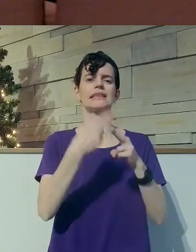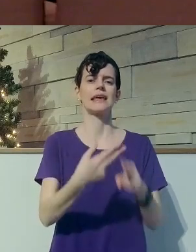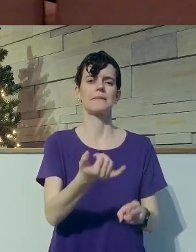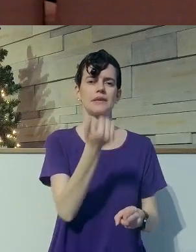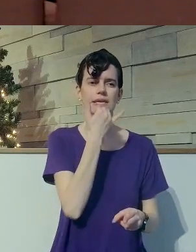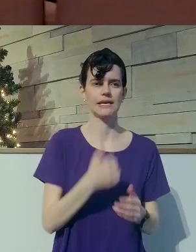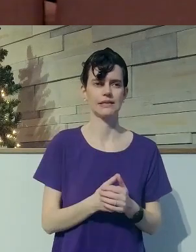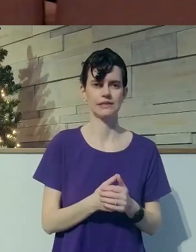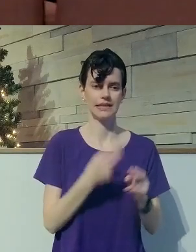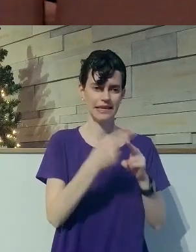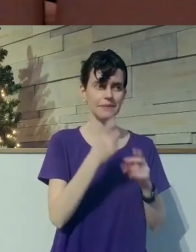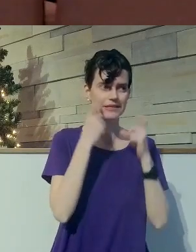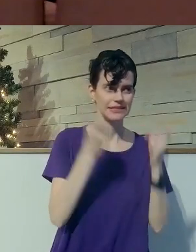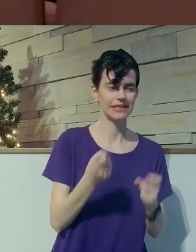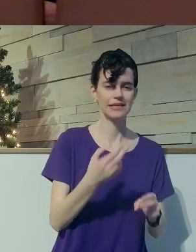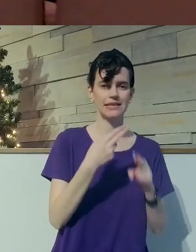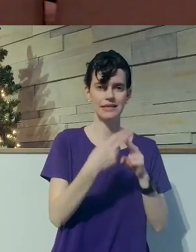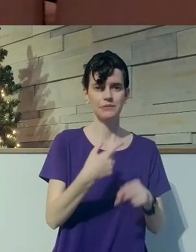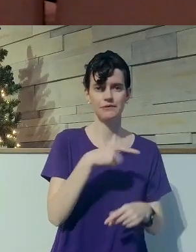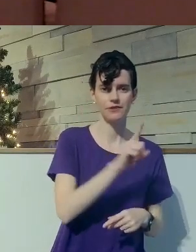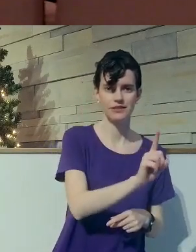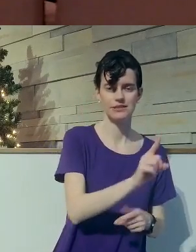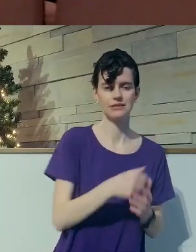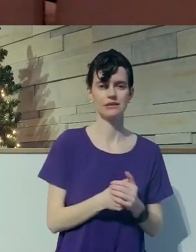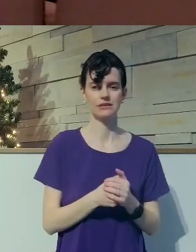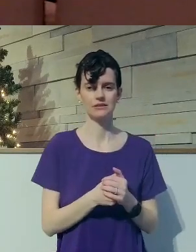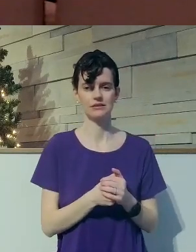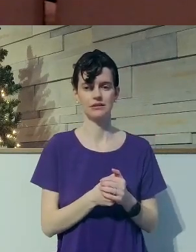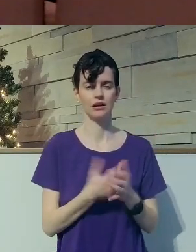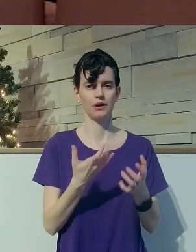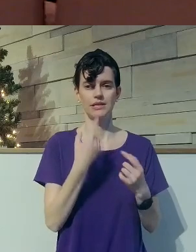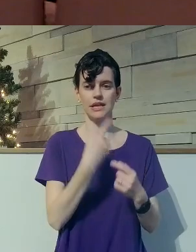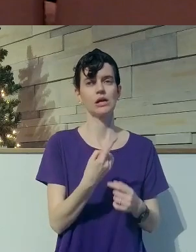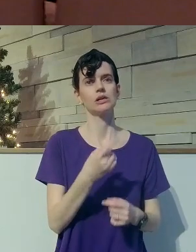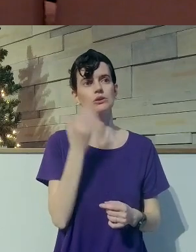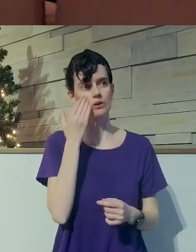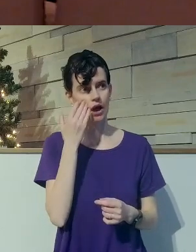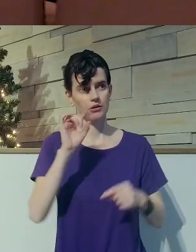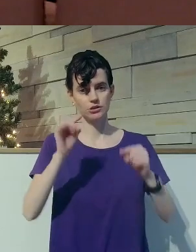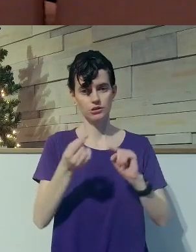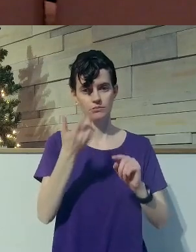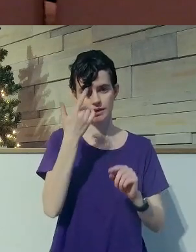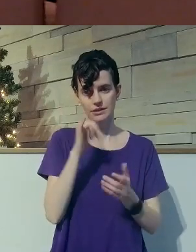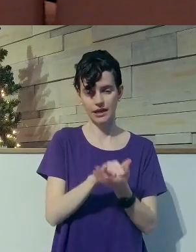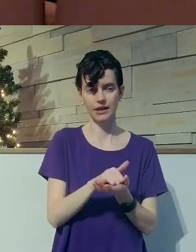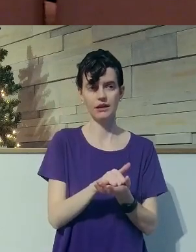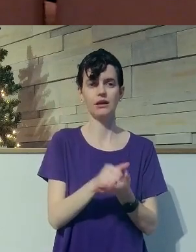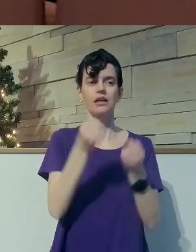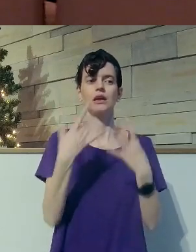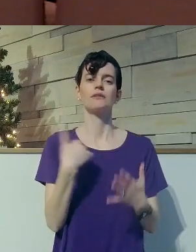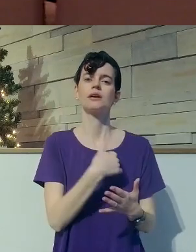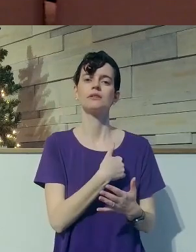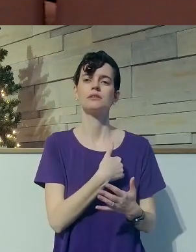all right? Let's name the sin. Let's name the offense, okay? Let's be able to say, you know what? I was hurt by that. Now, a lot of us, you